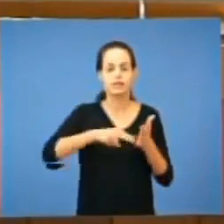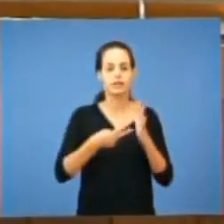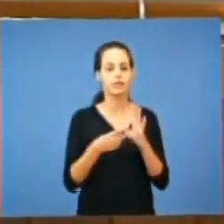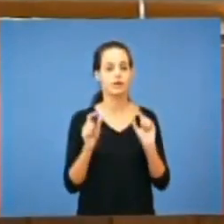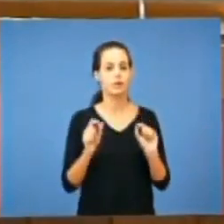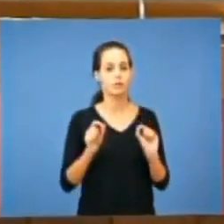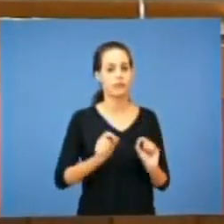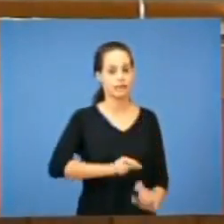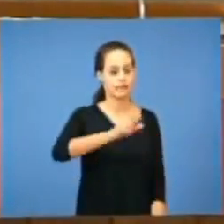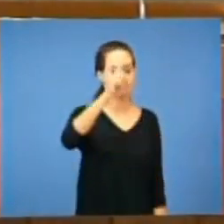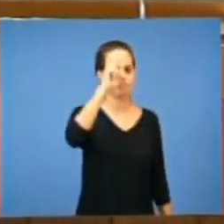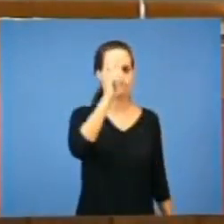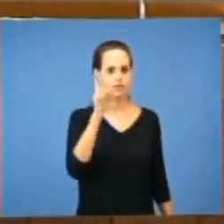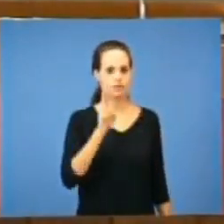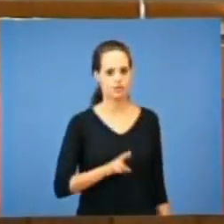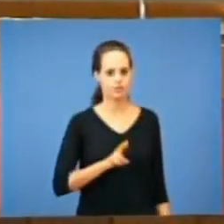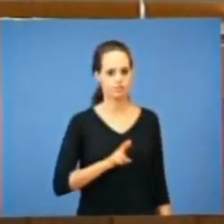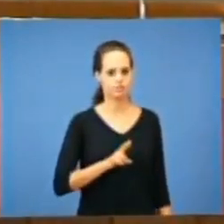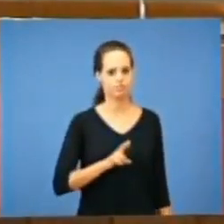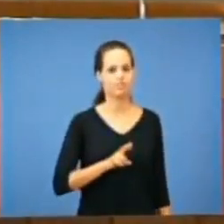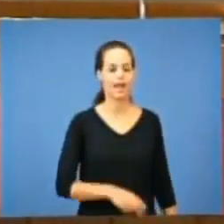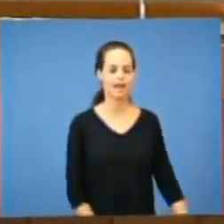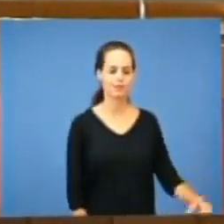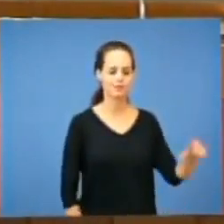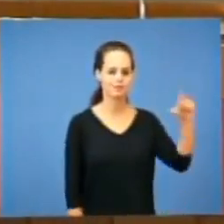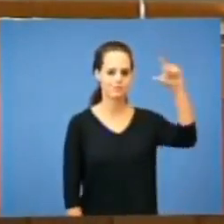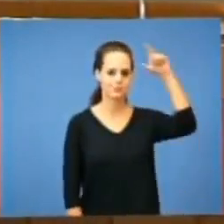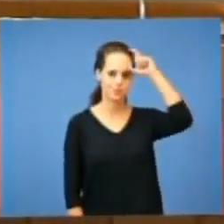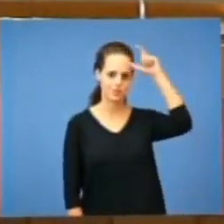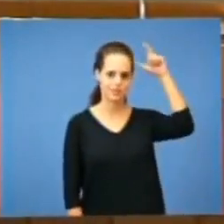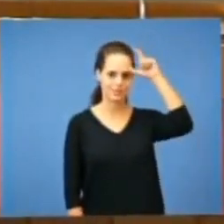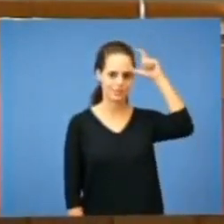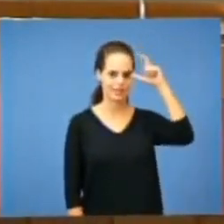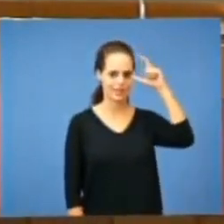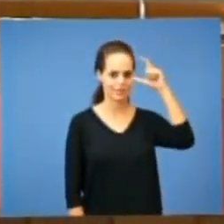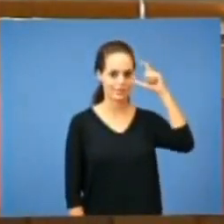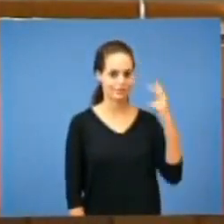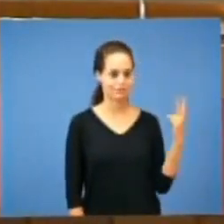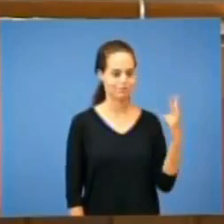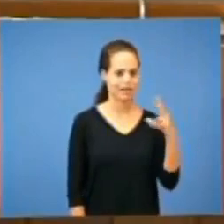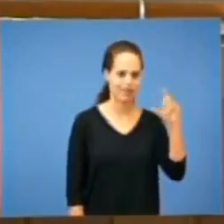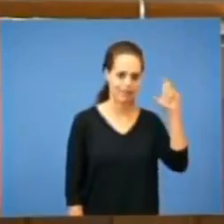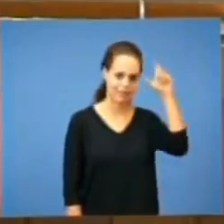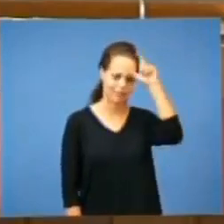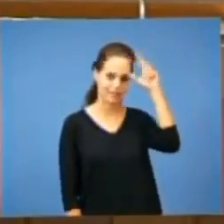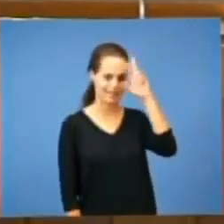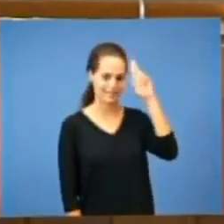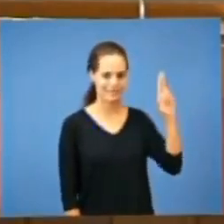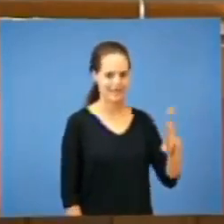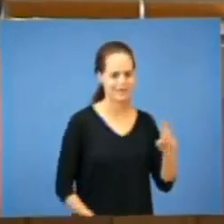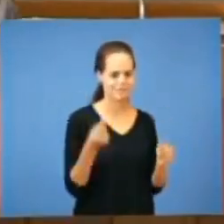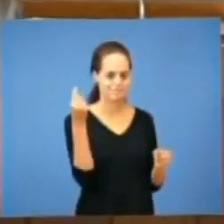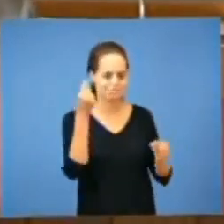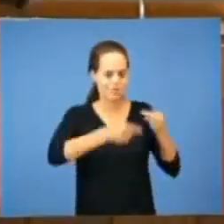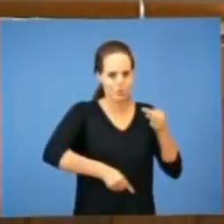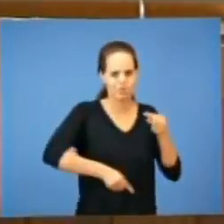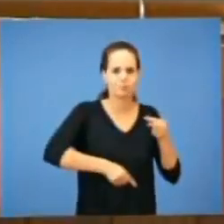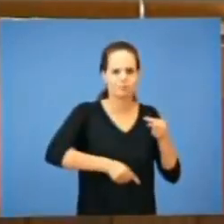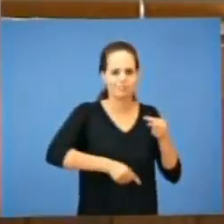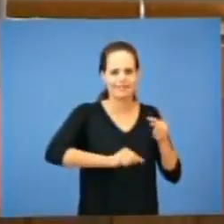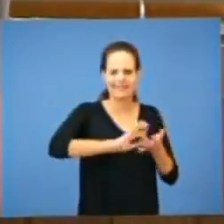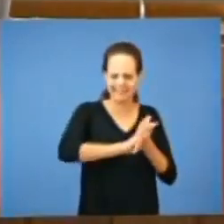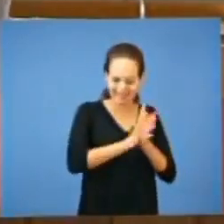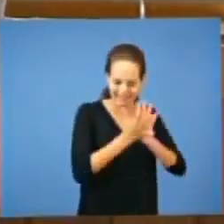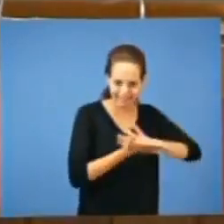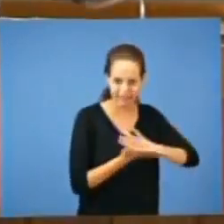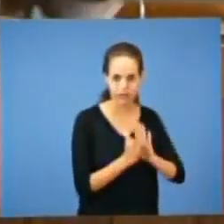say the flesh and the enemy of all souls, they rose up to oppose to the word. And